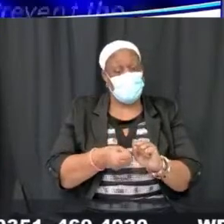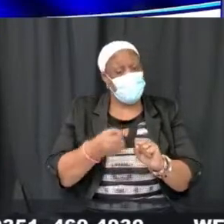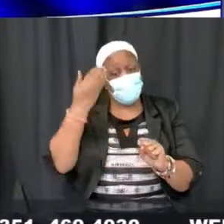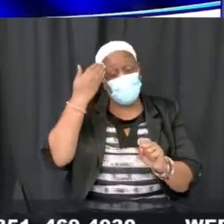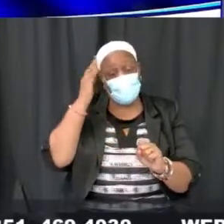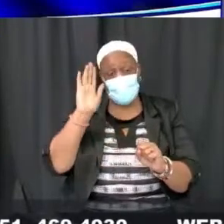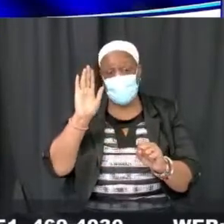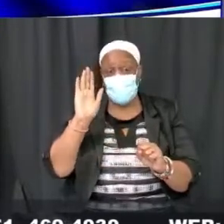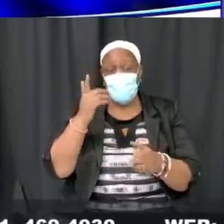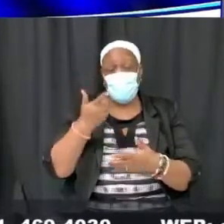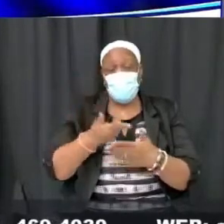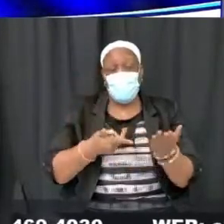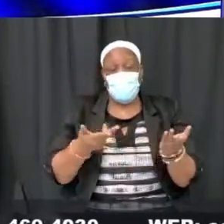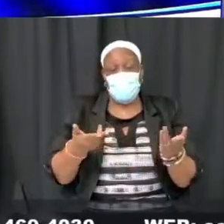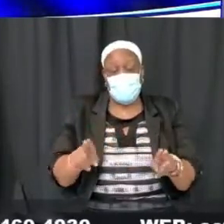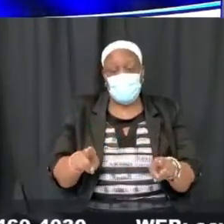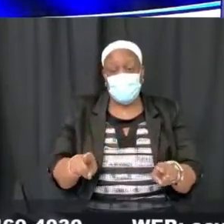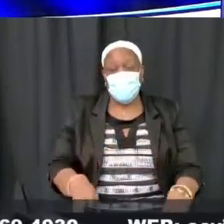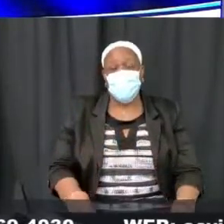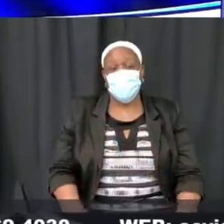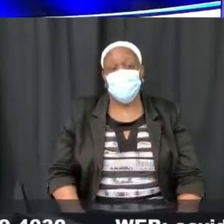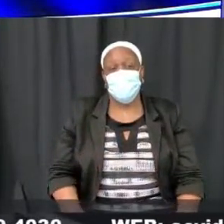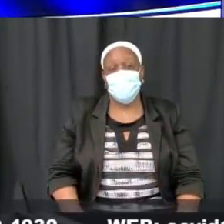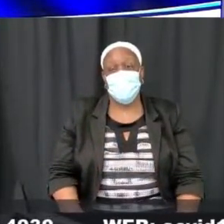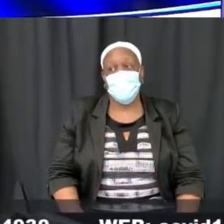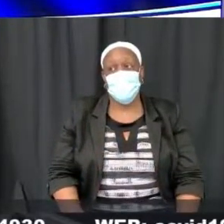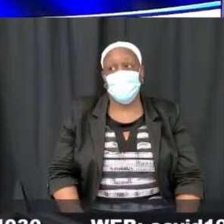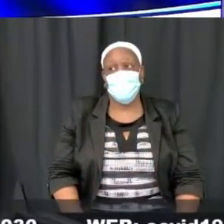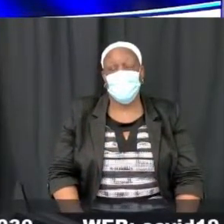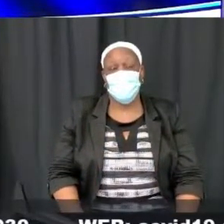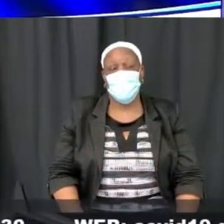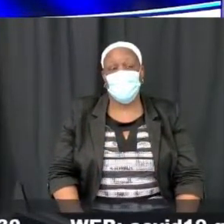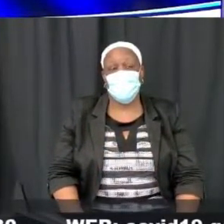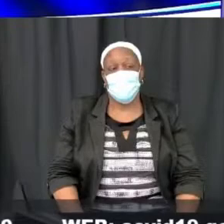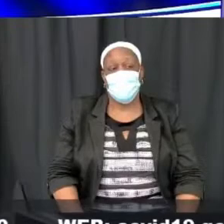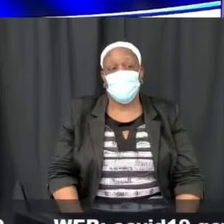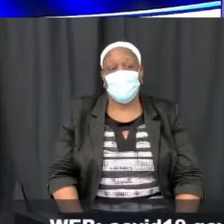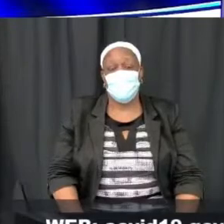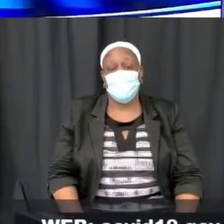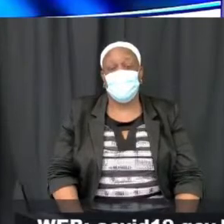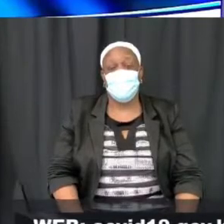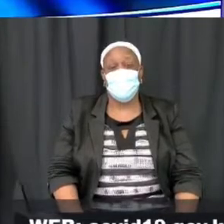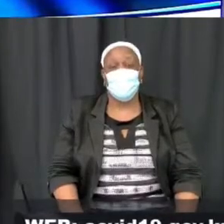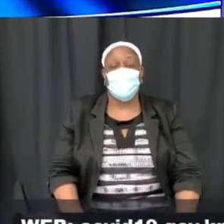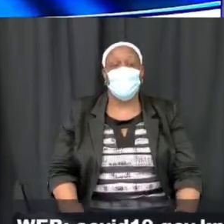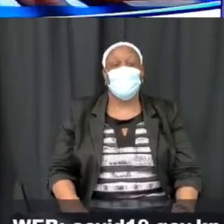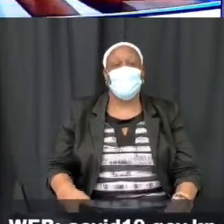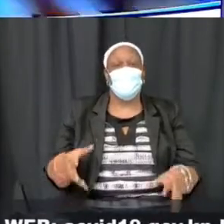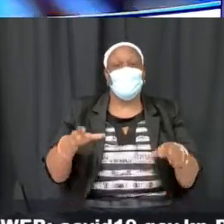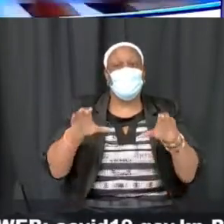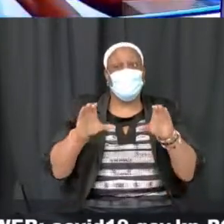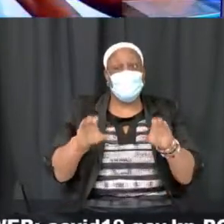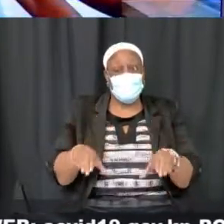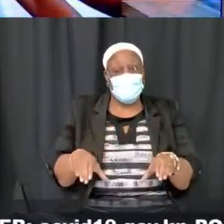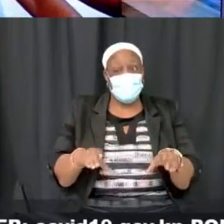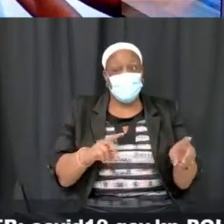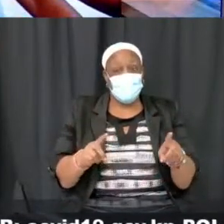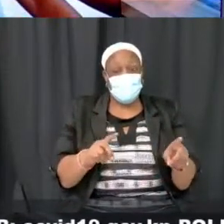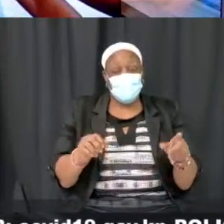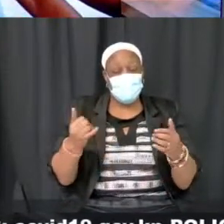responsibility to have that discussion about whether or not we are in a position to take that risk. So I think